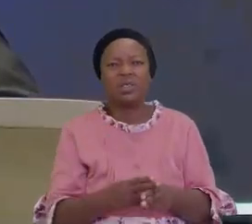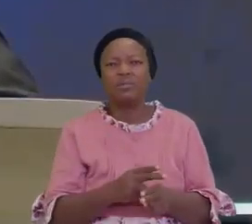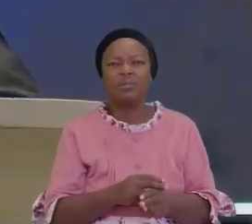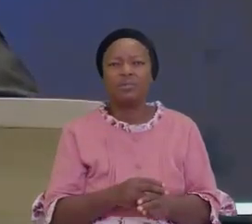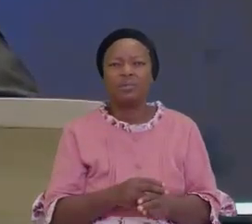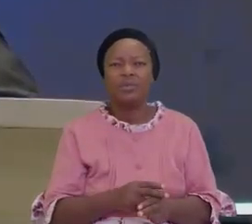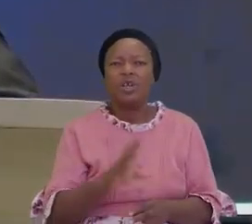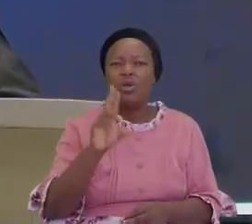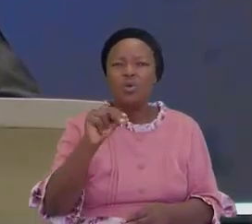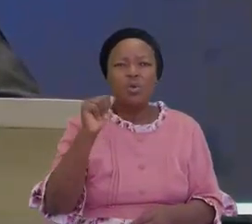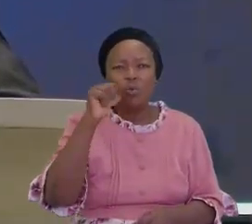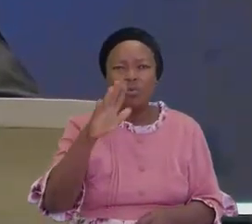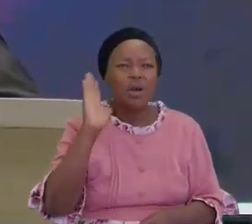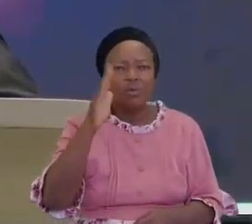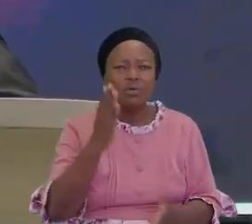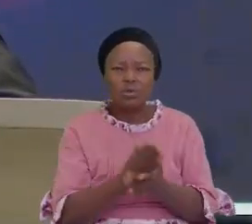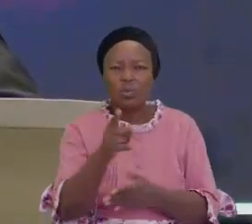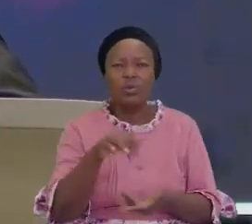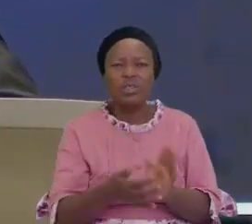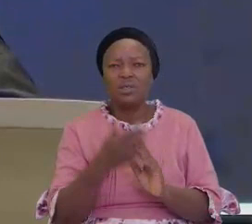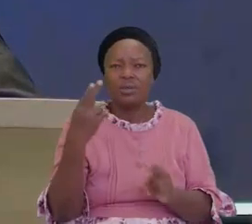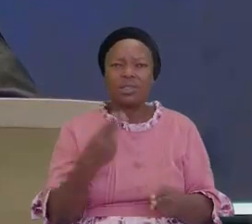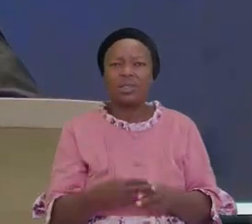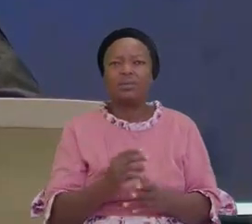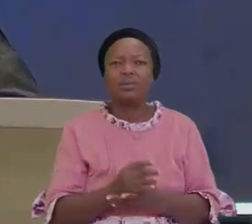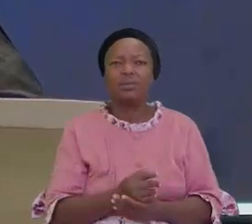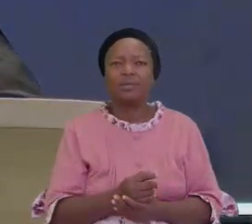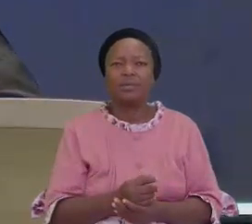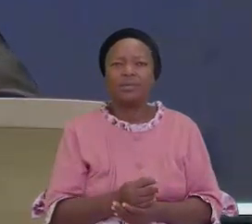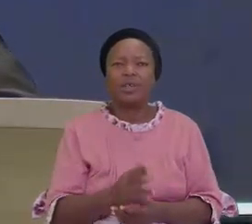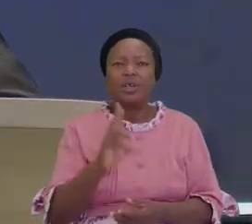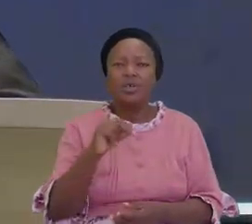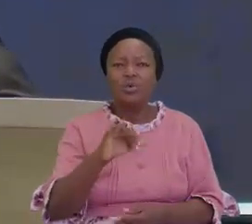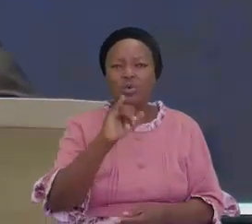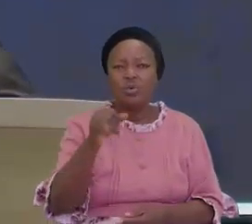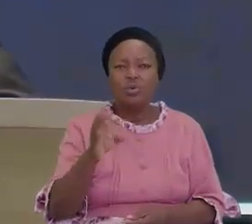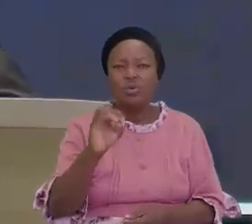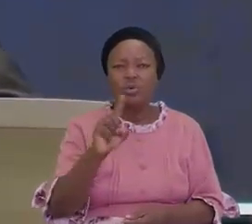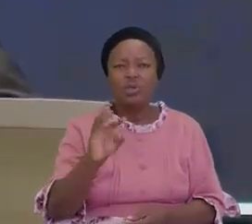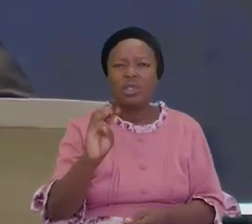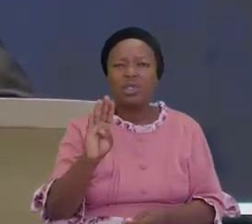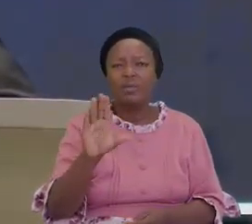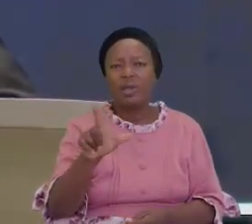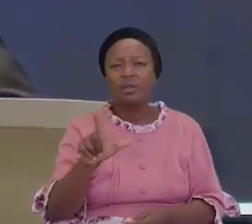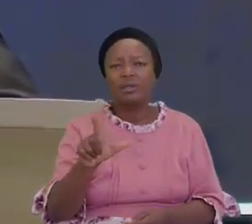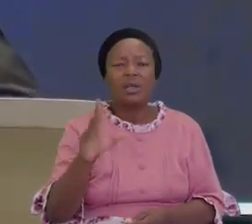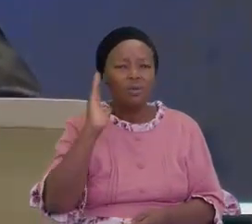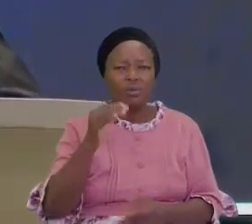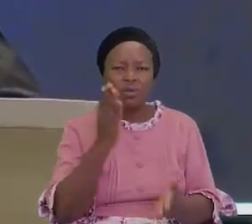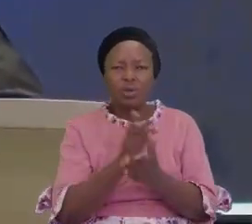No woman will stop you. No Jezebel will stop you.